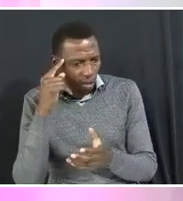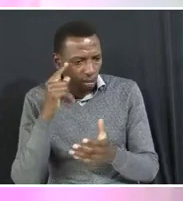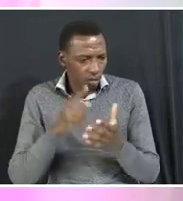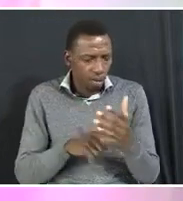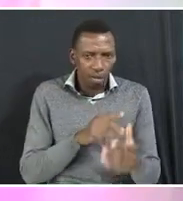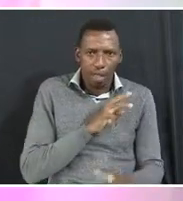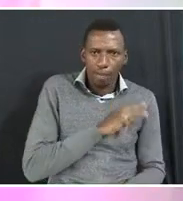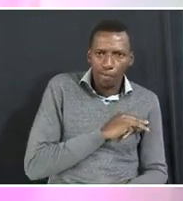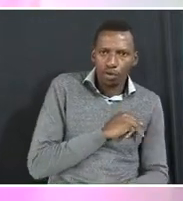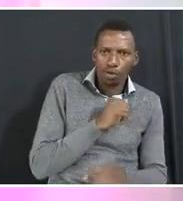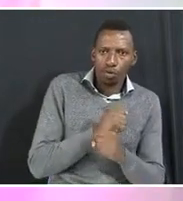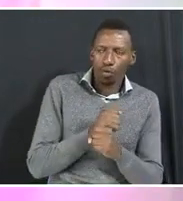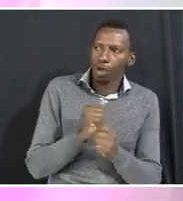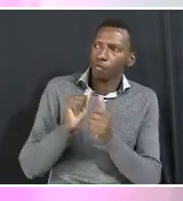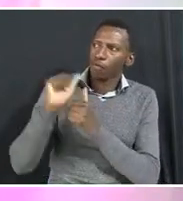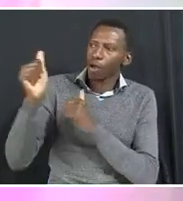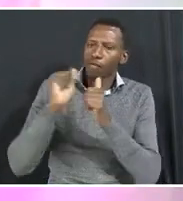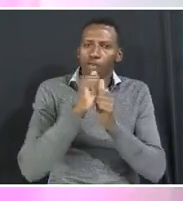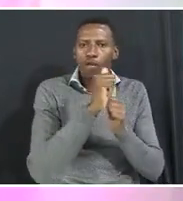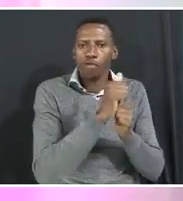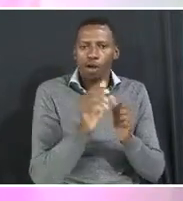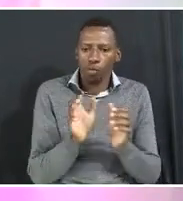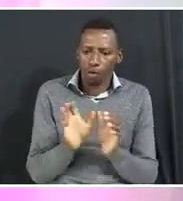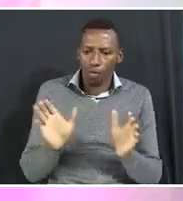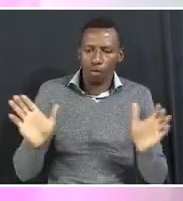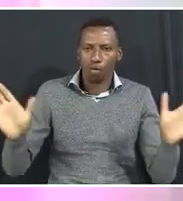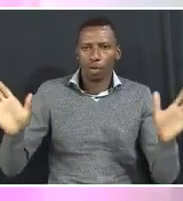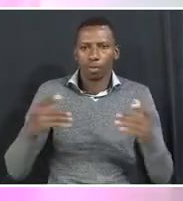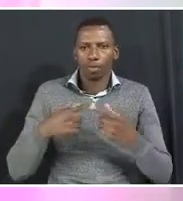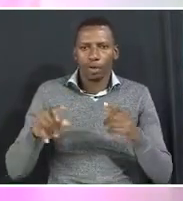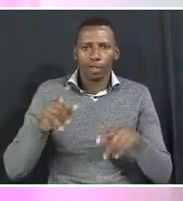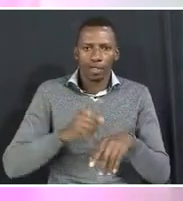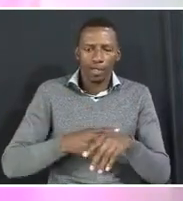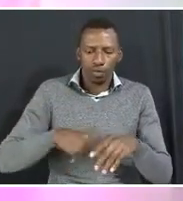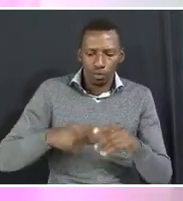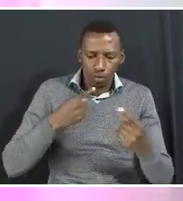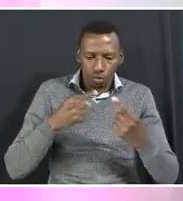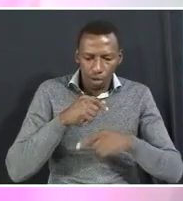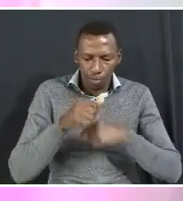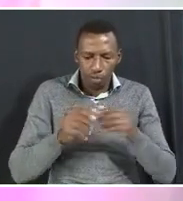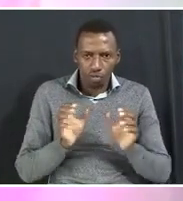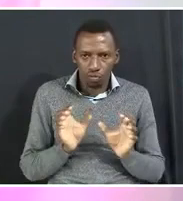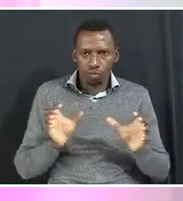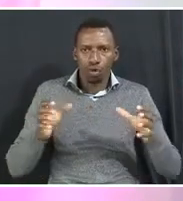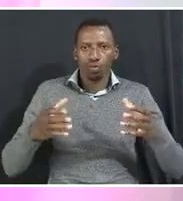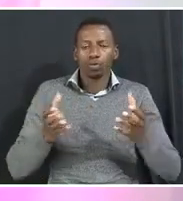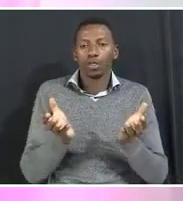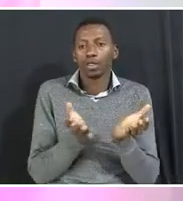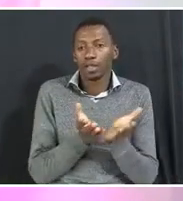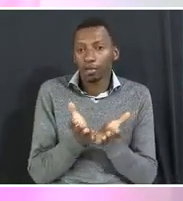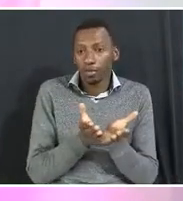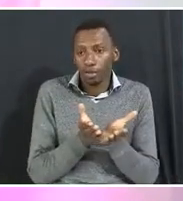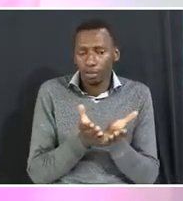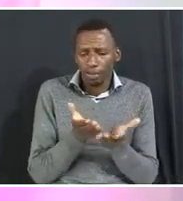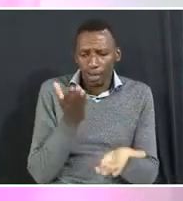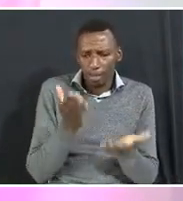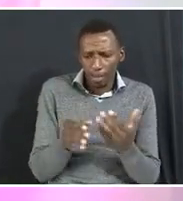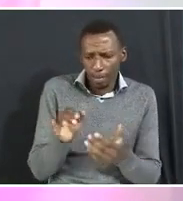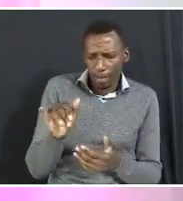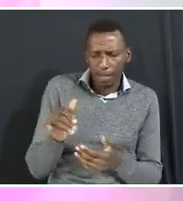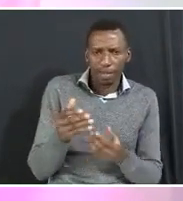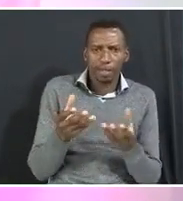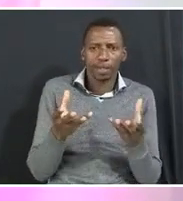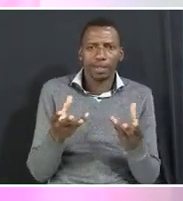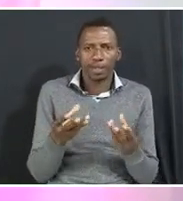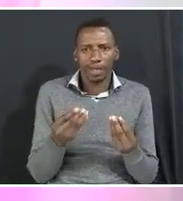mission work far and wide. But as we talk about community service, could it just be that simple